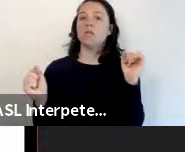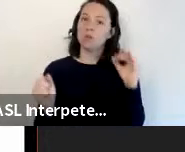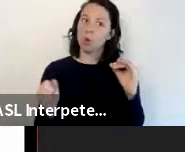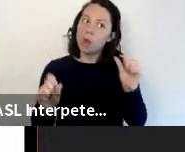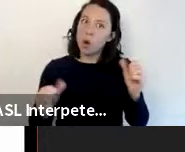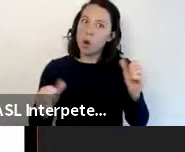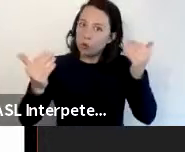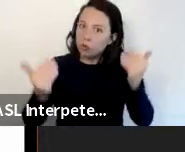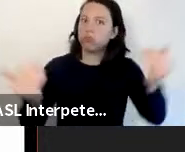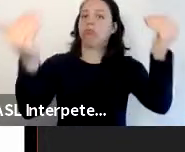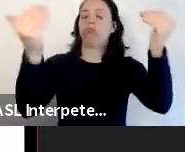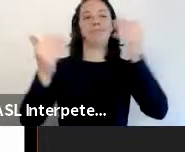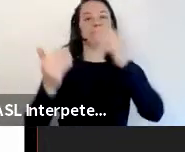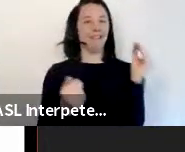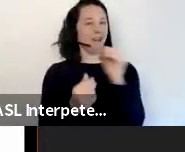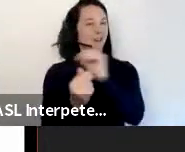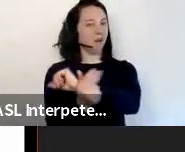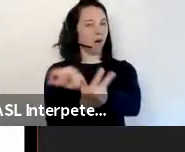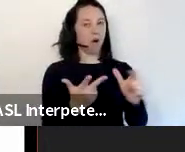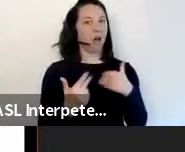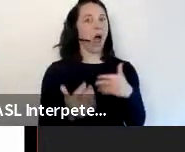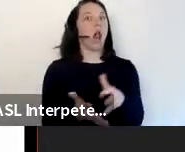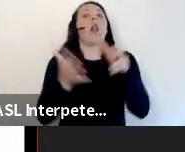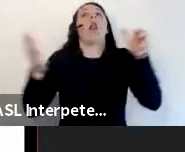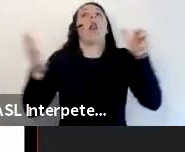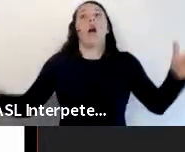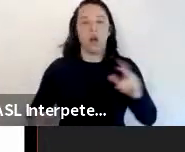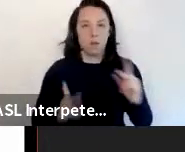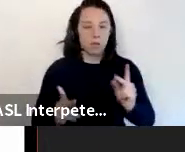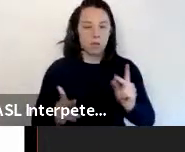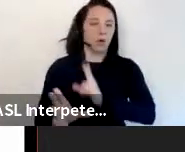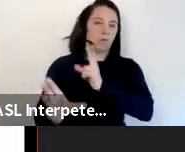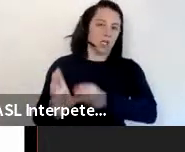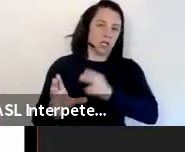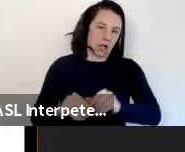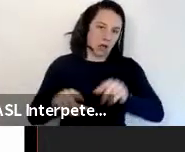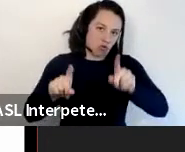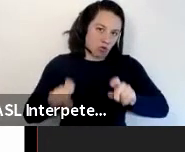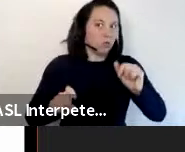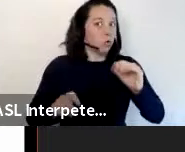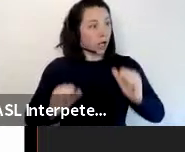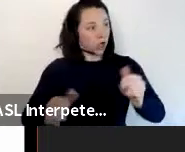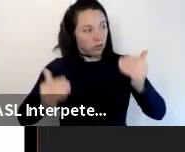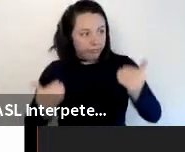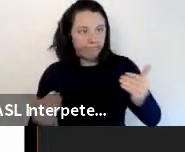to people confidently. Next slide, please.